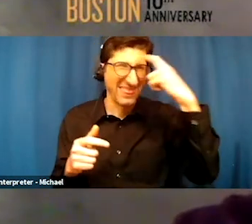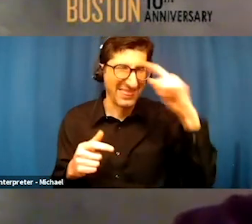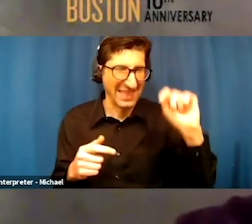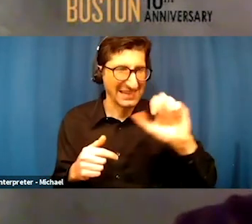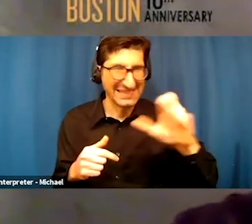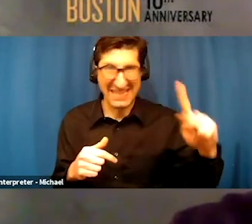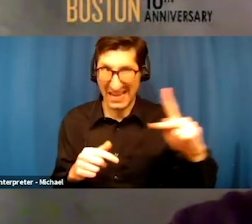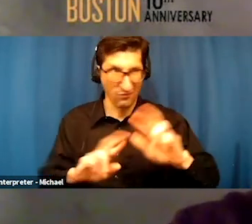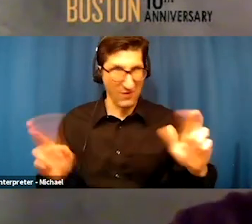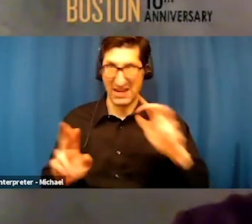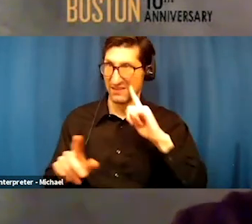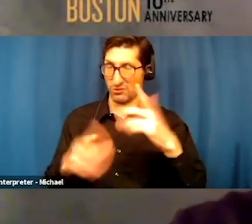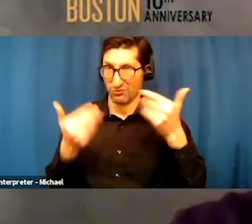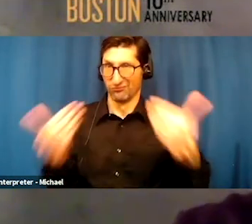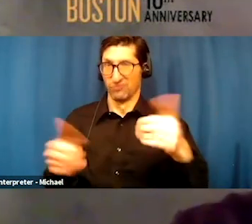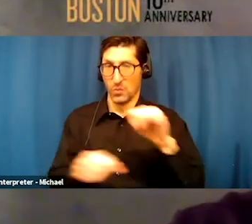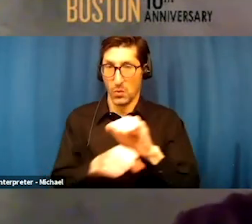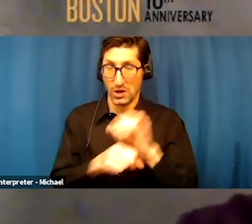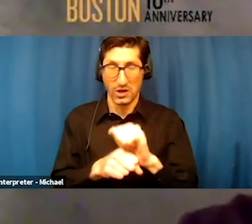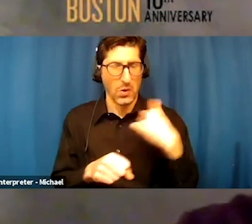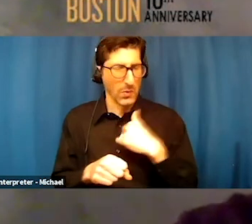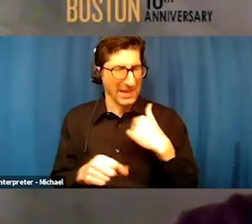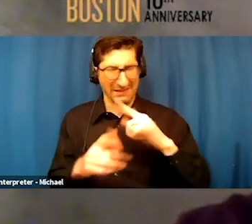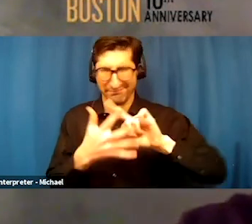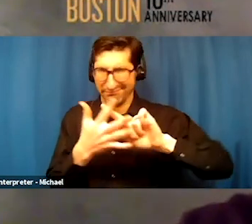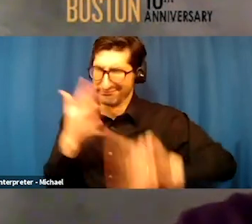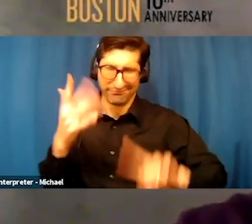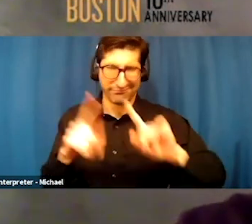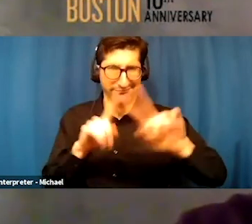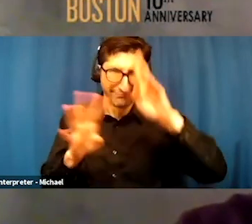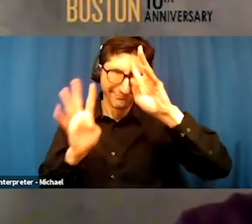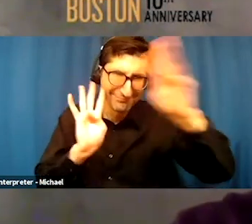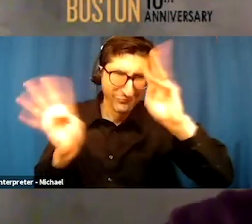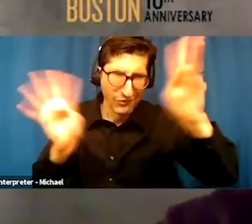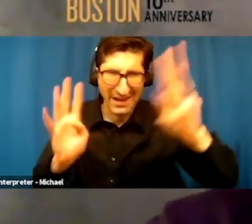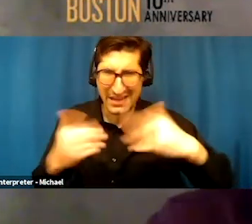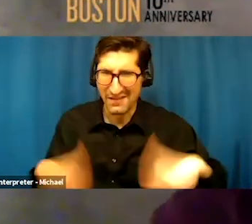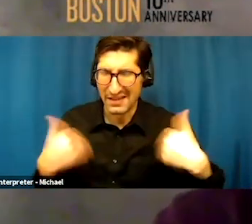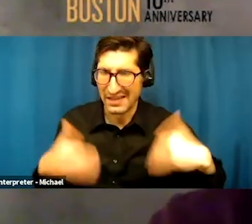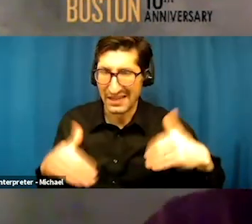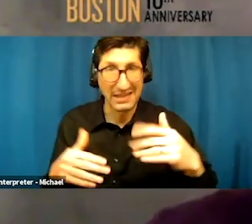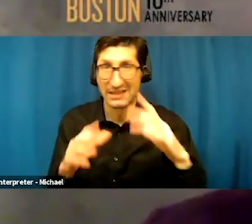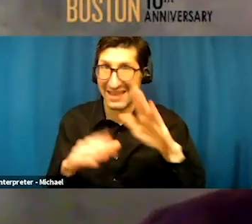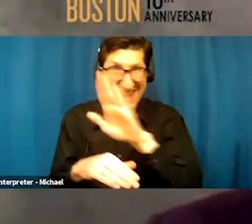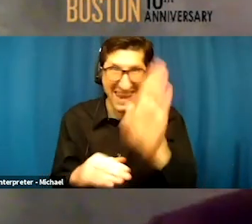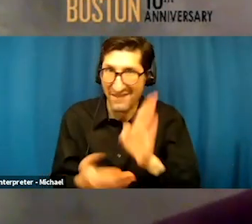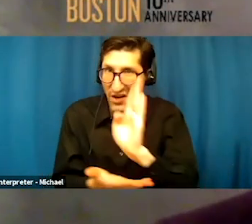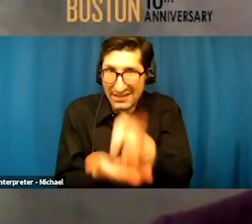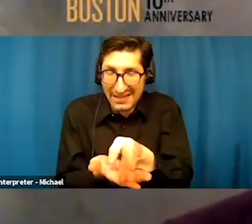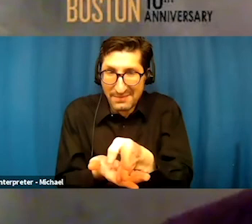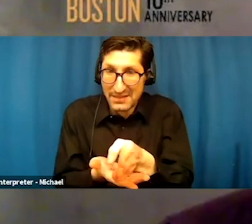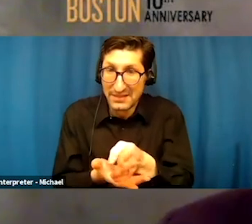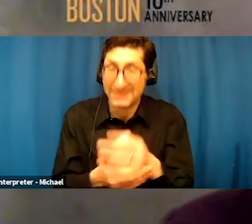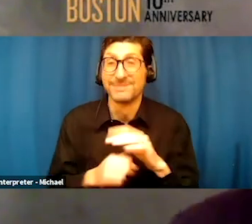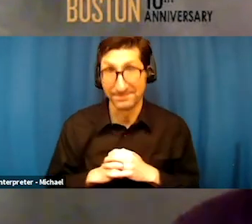a bottomless well of ingenuity and creativity. End quotes. And let me